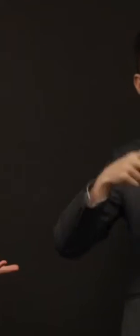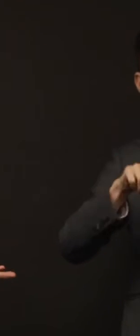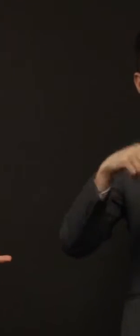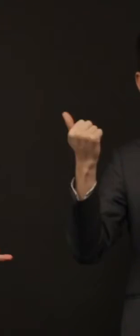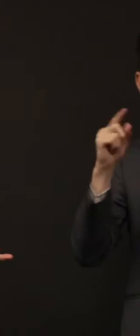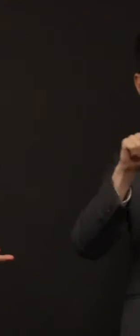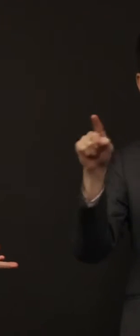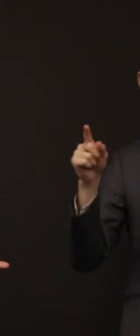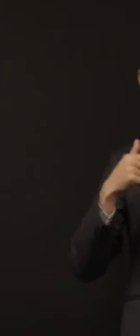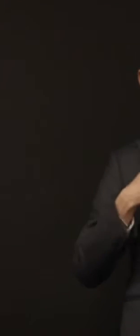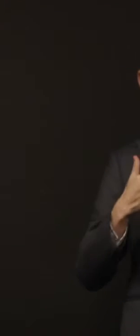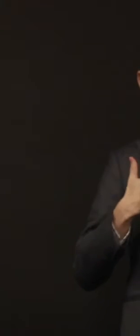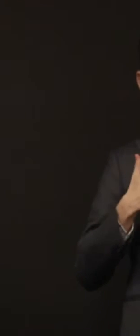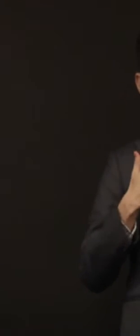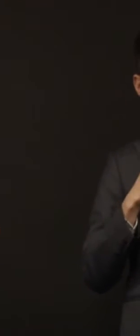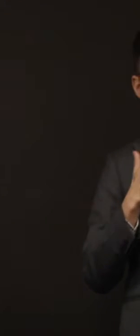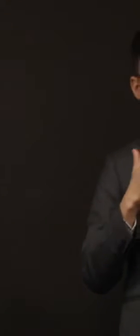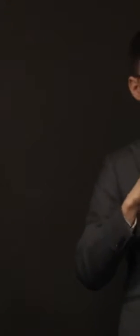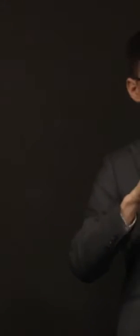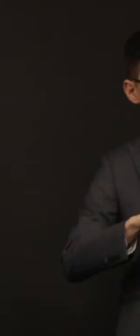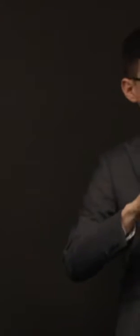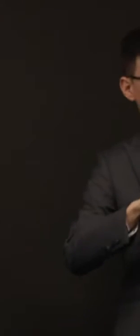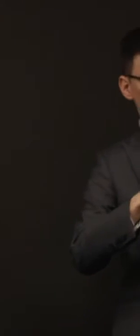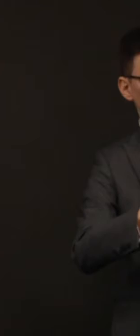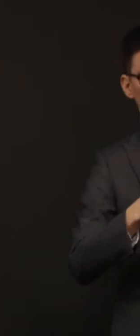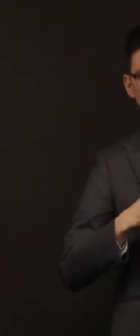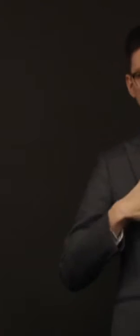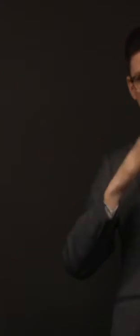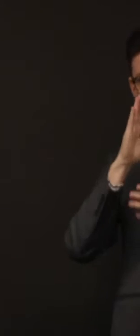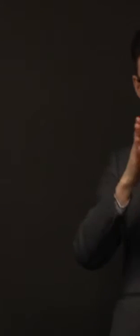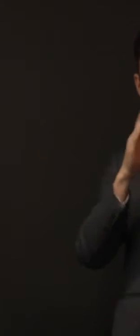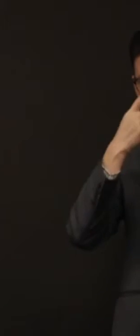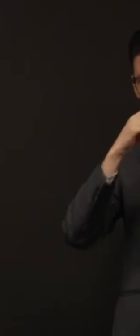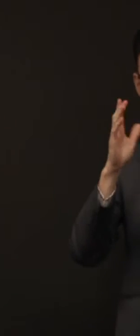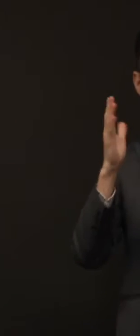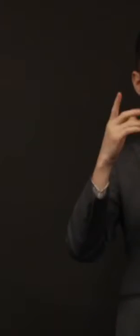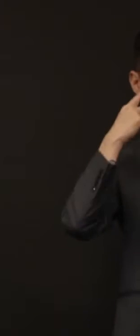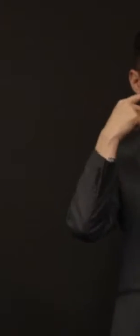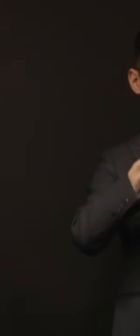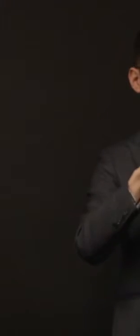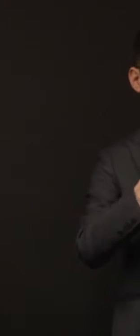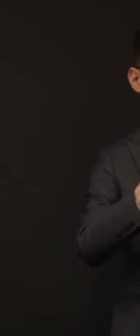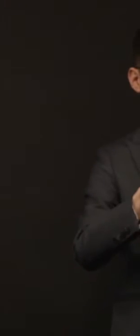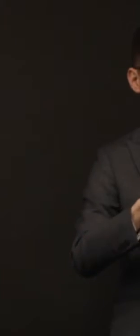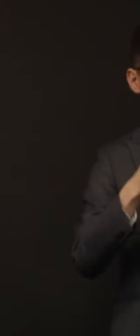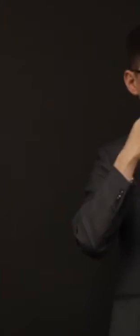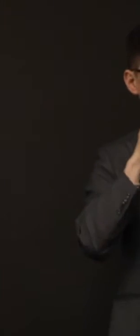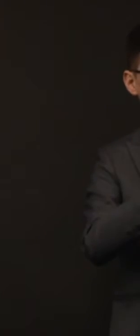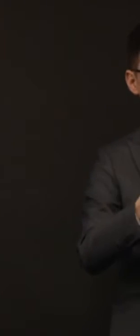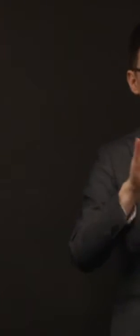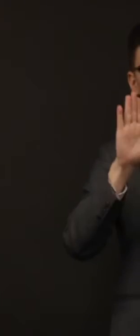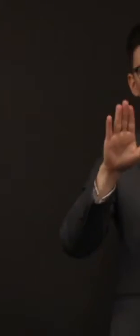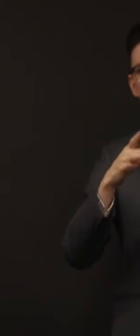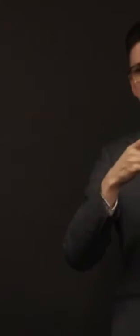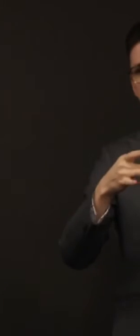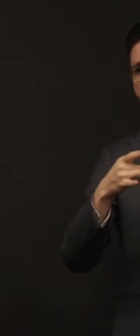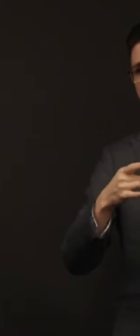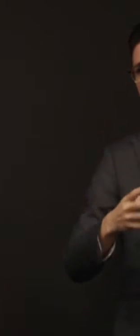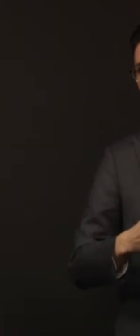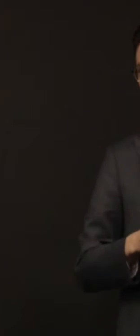So I'm in awe of you, and I want to ask everybody here to give Jennifer for her incredible leadership.